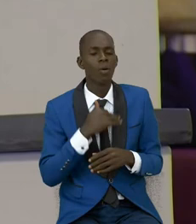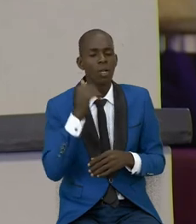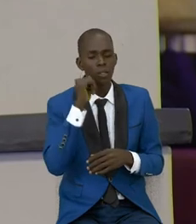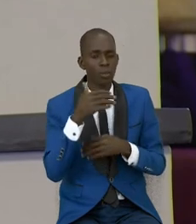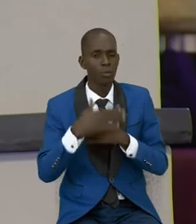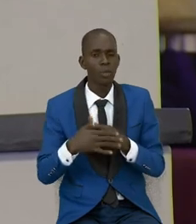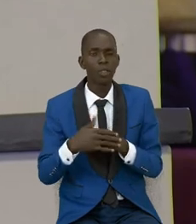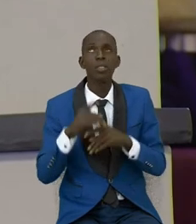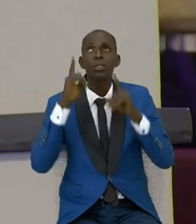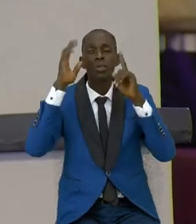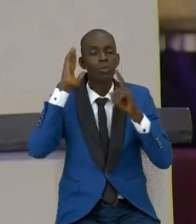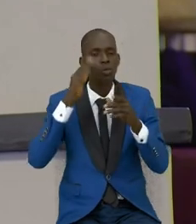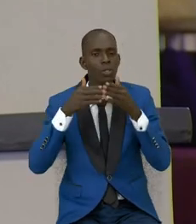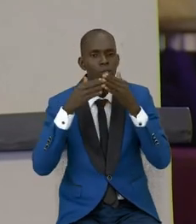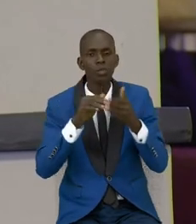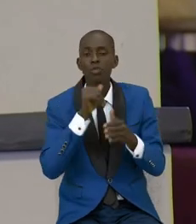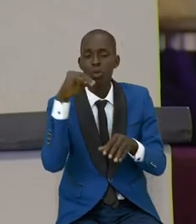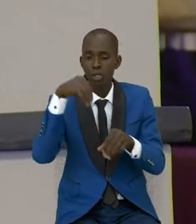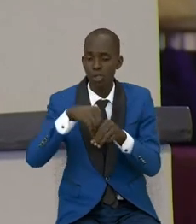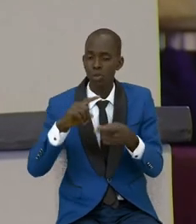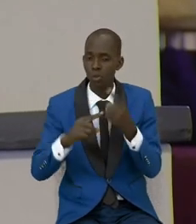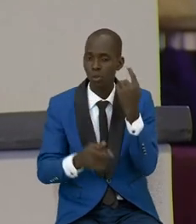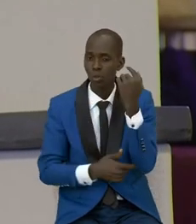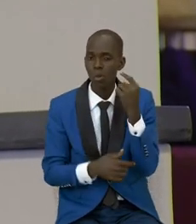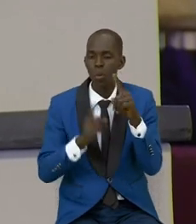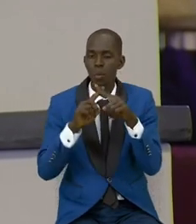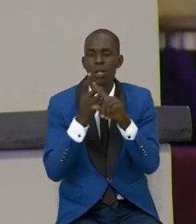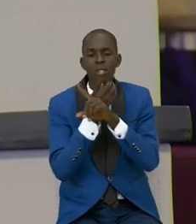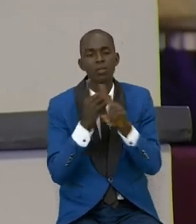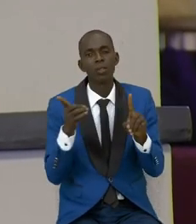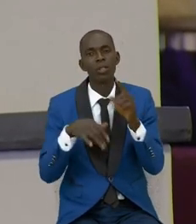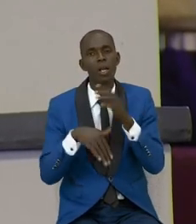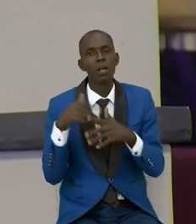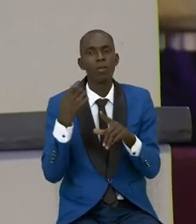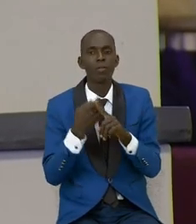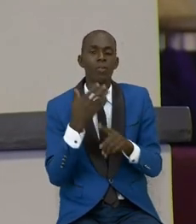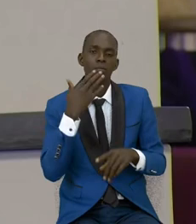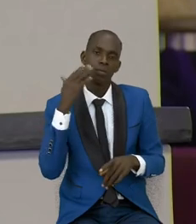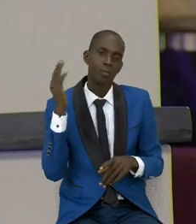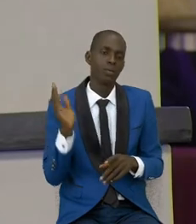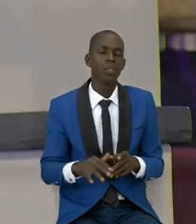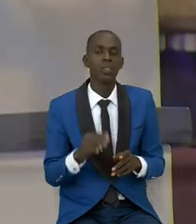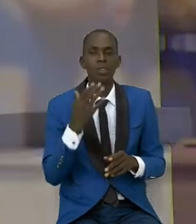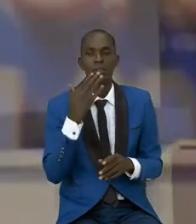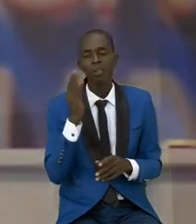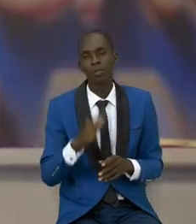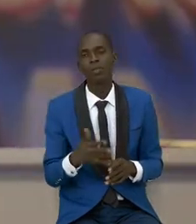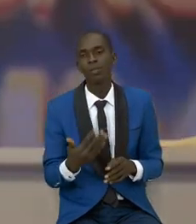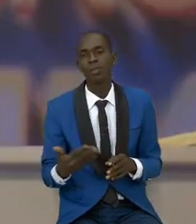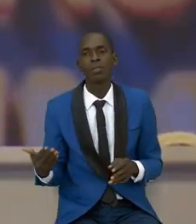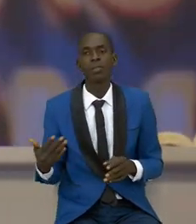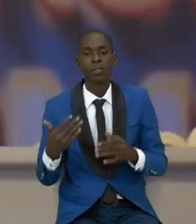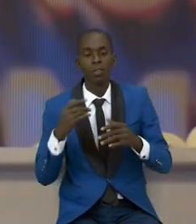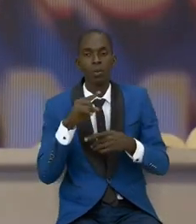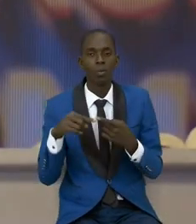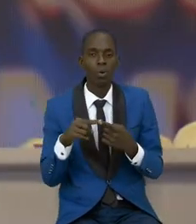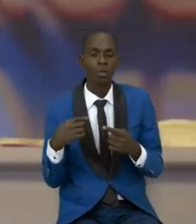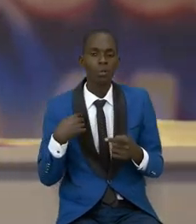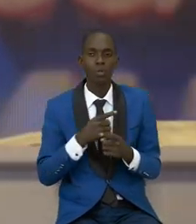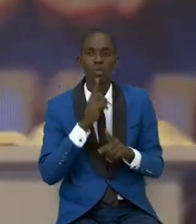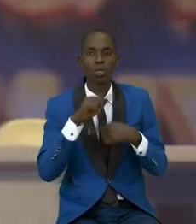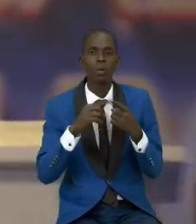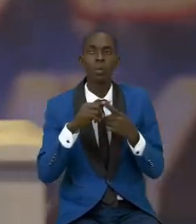deliver you from evil. Look at this now. When we're talking about refocusing on the Heavenly Father.